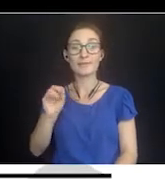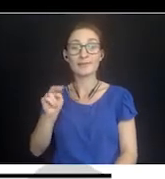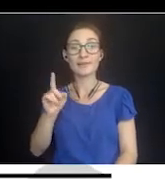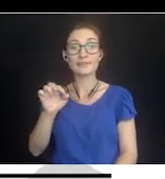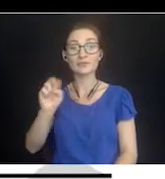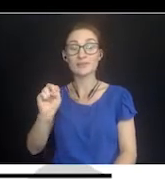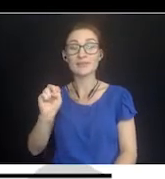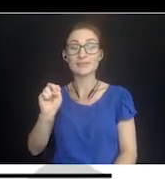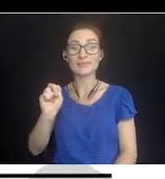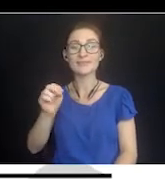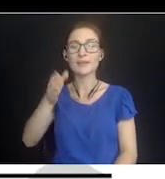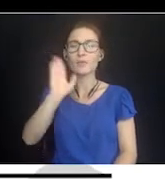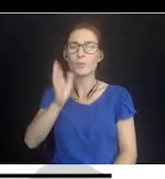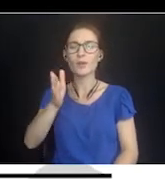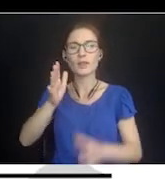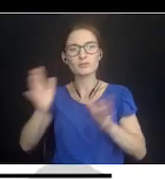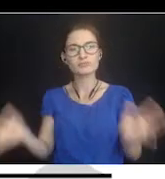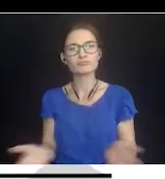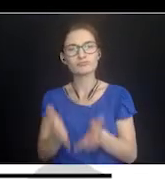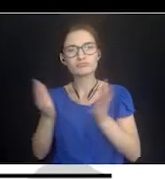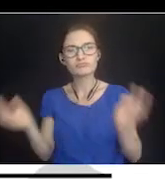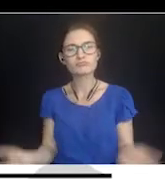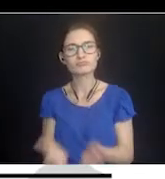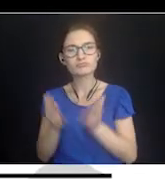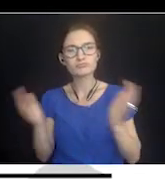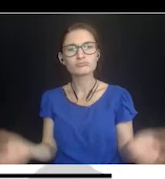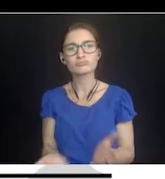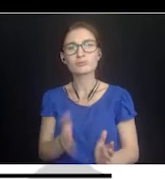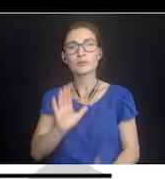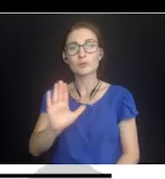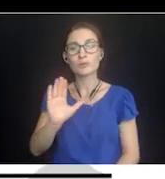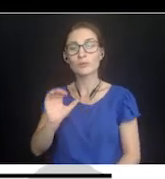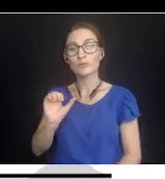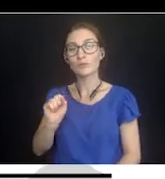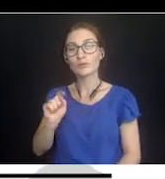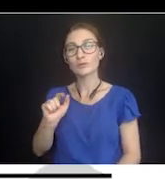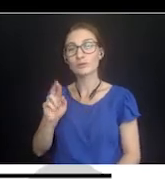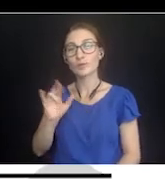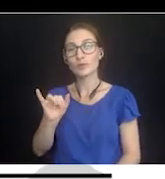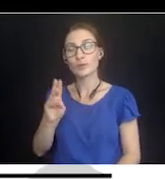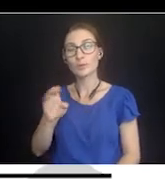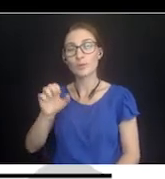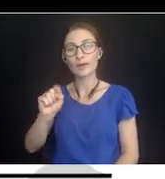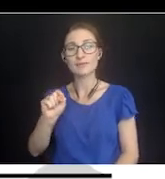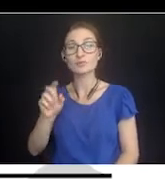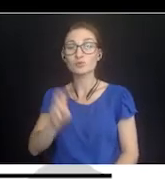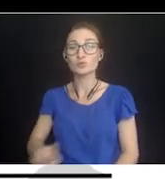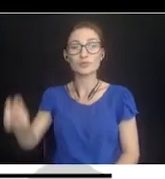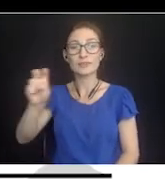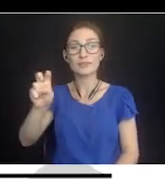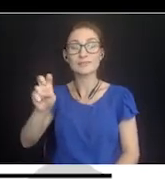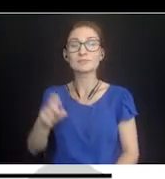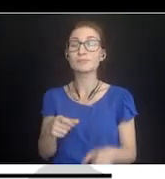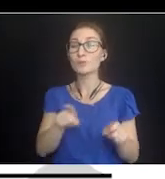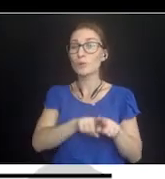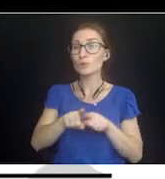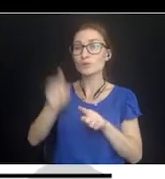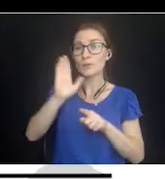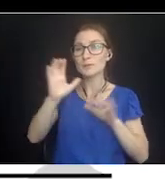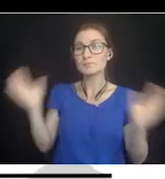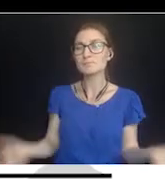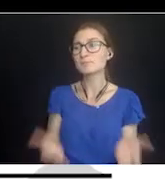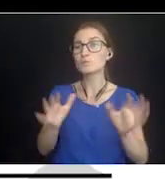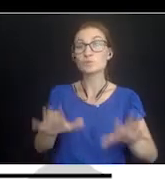your human condition, because that will provide you fuel for the journey of the SatoriWest Method. It